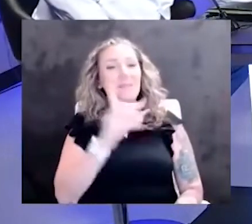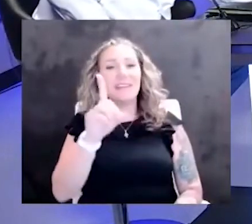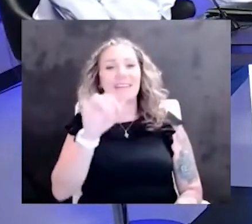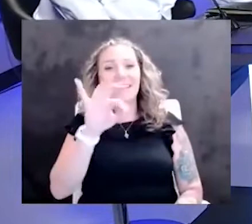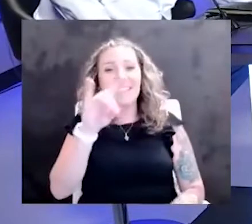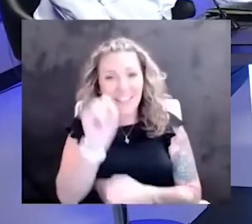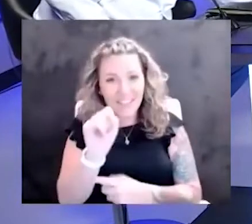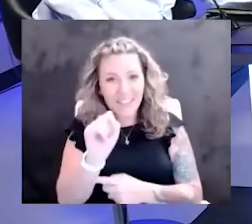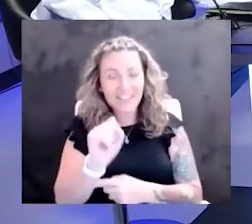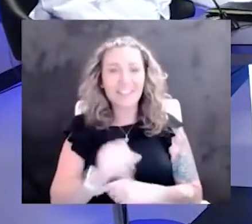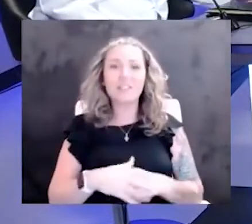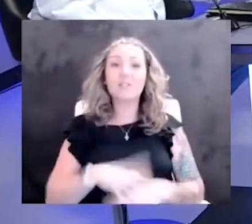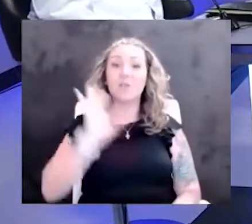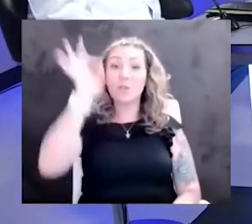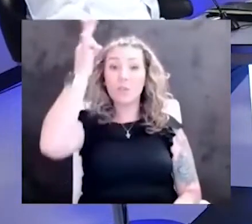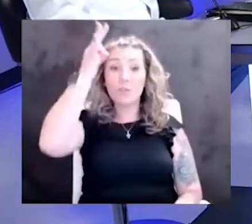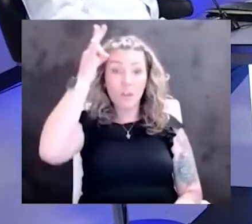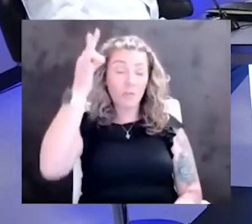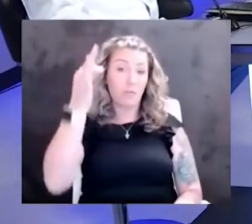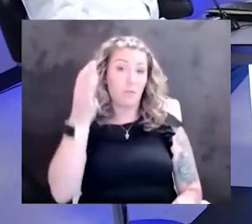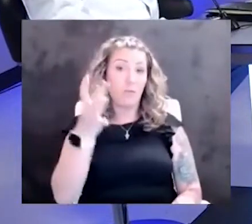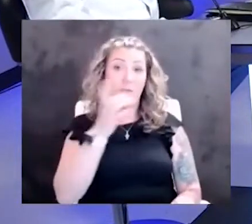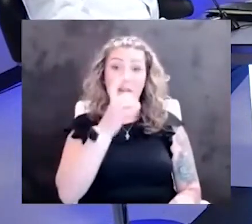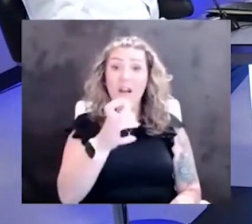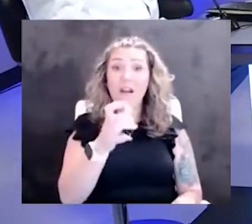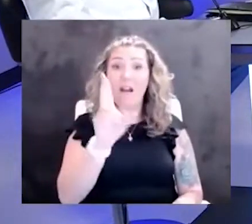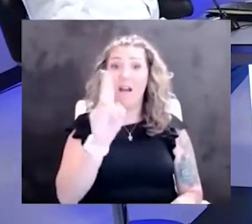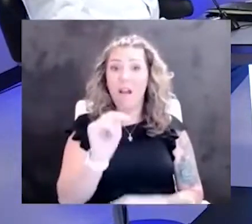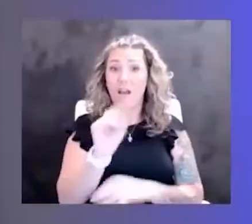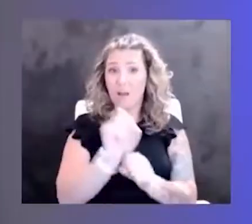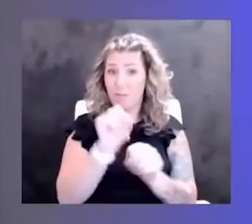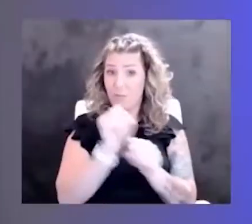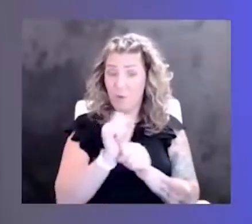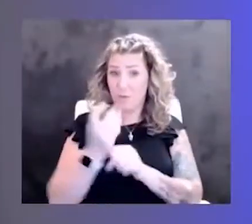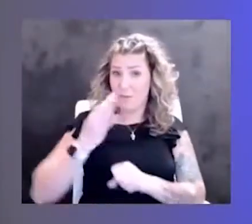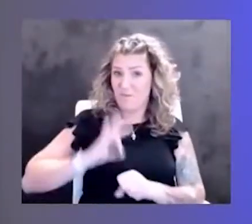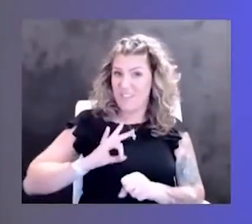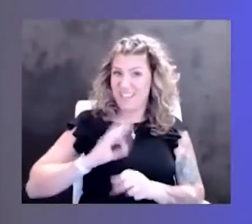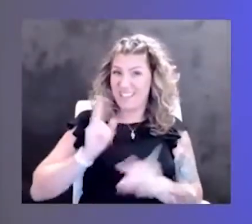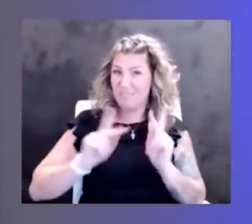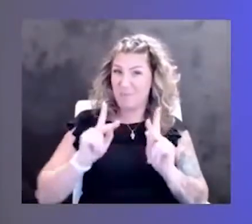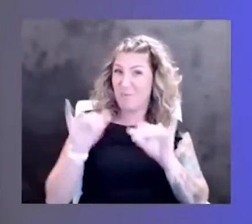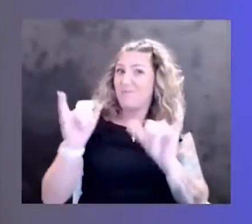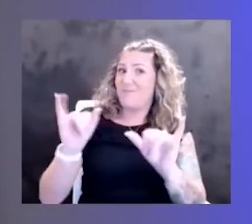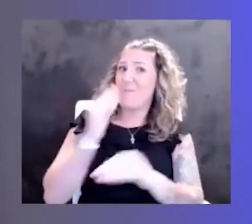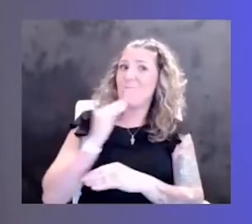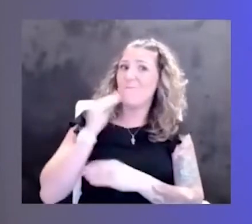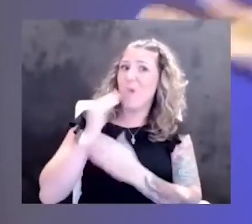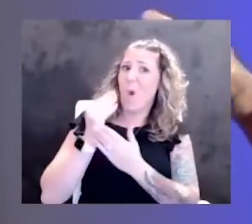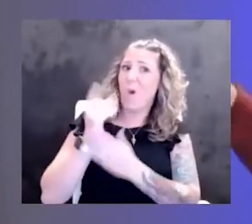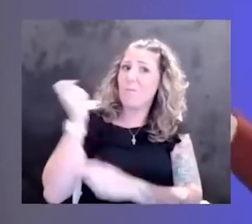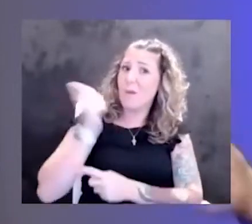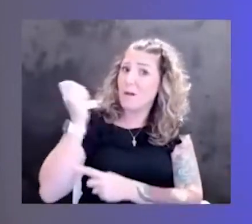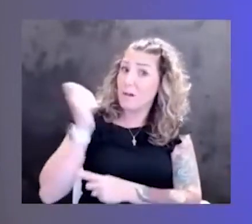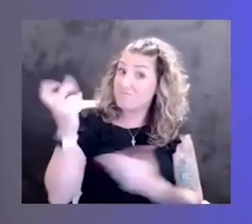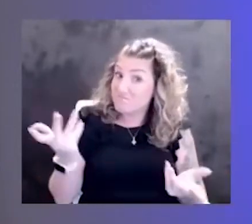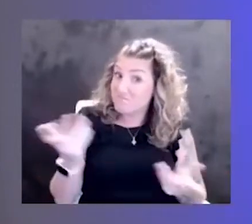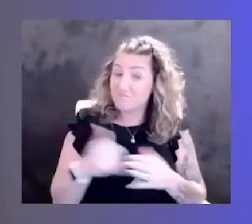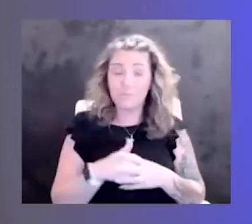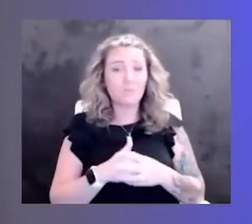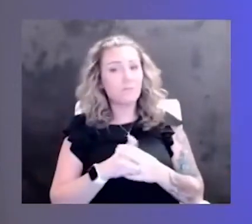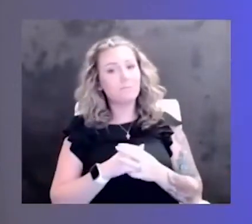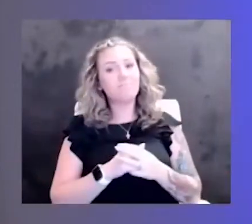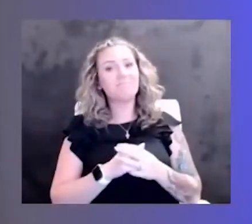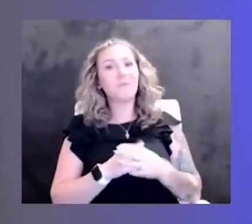Federal unemployment benefits, are they keeping people at home? I think so. Maybe you'll appreciate